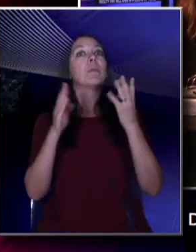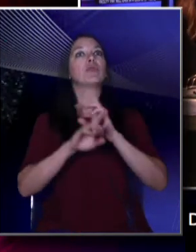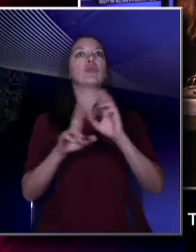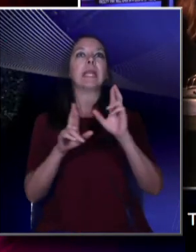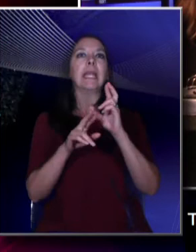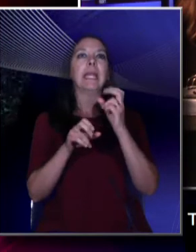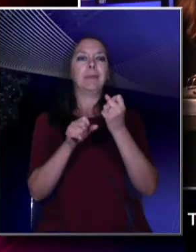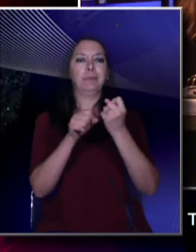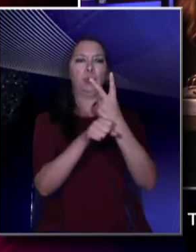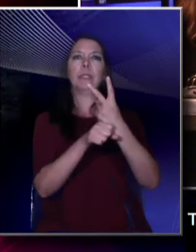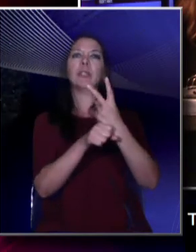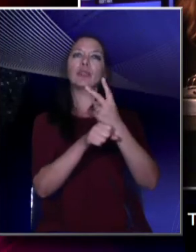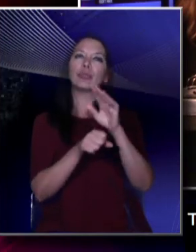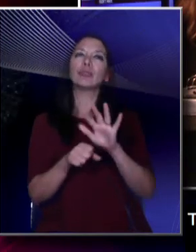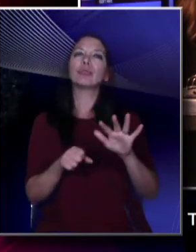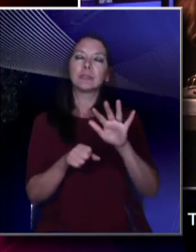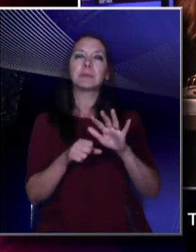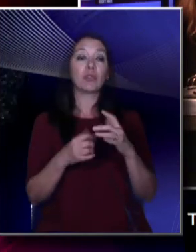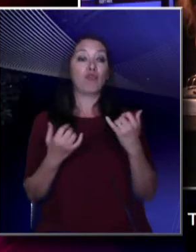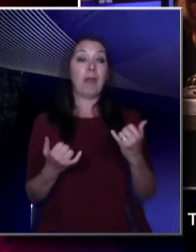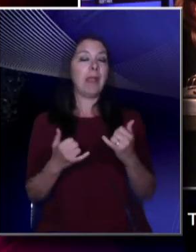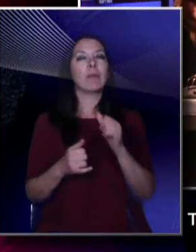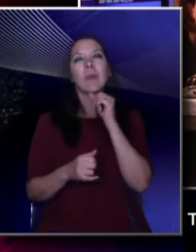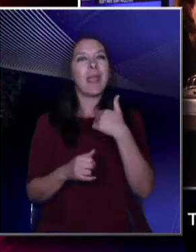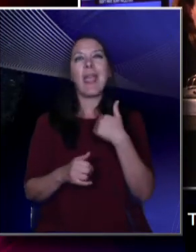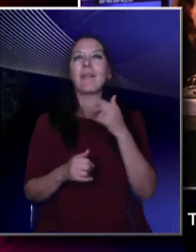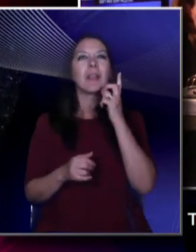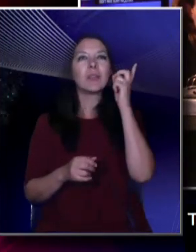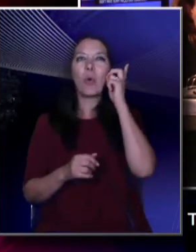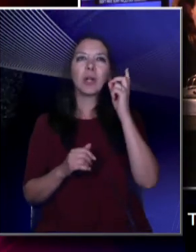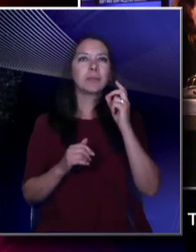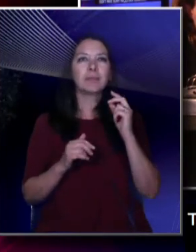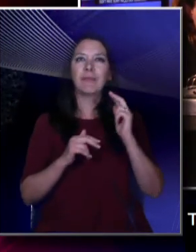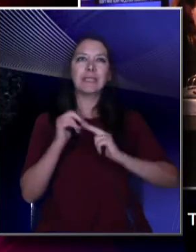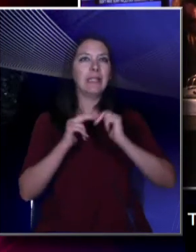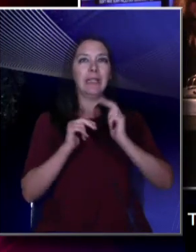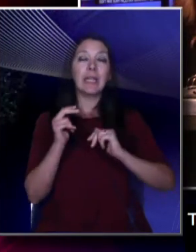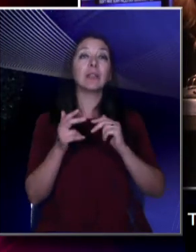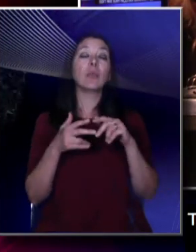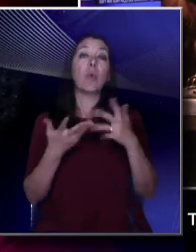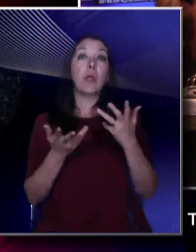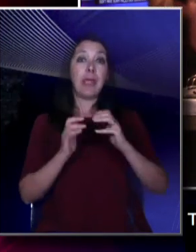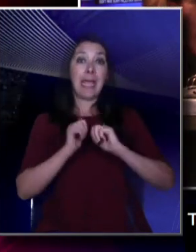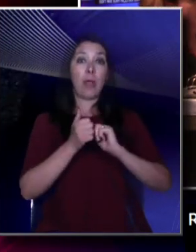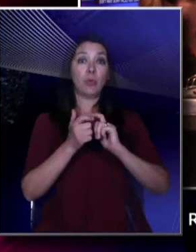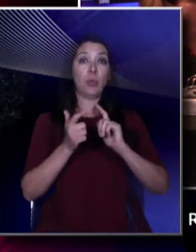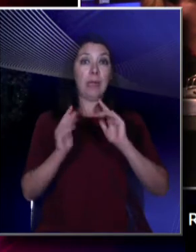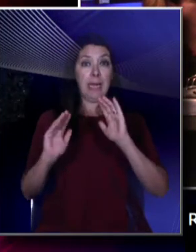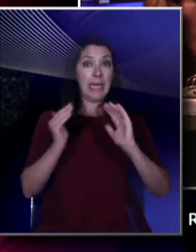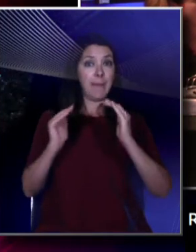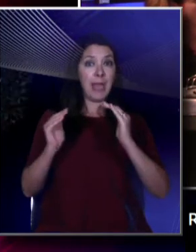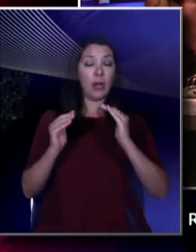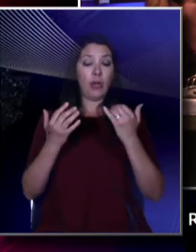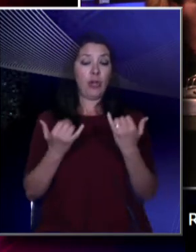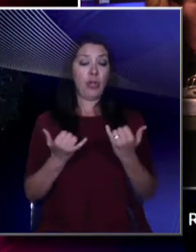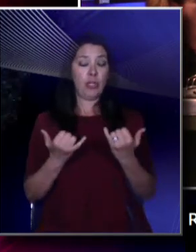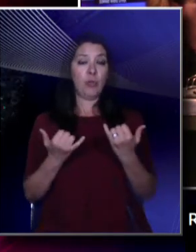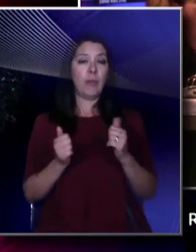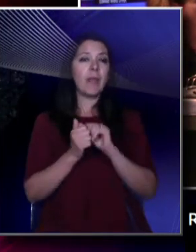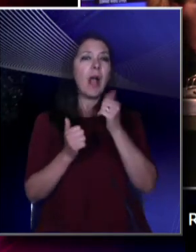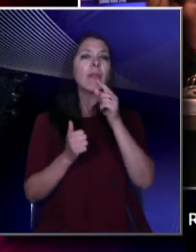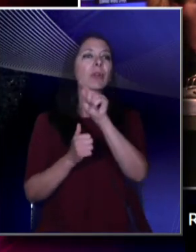have dorm facilities currently. So to really compare with other